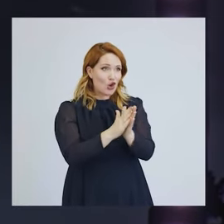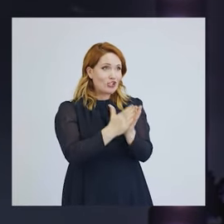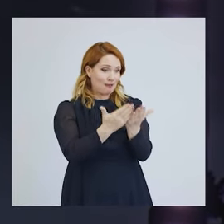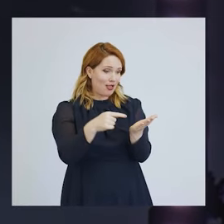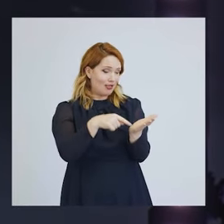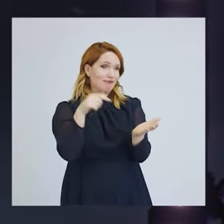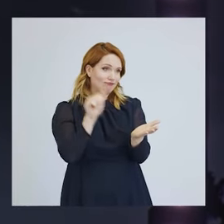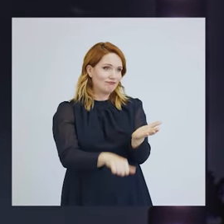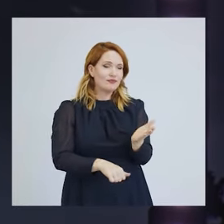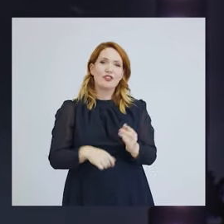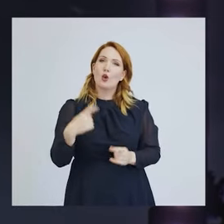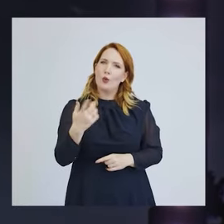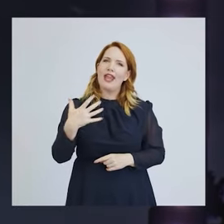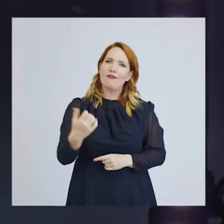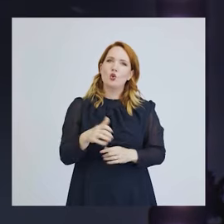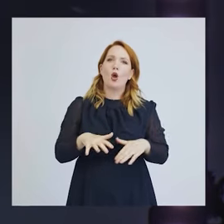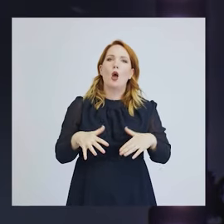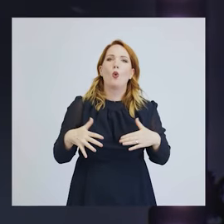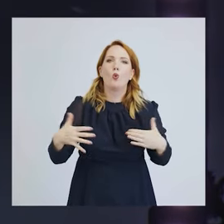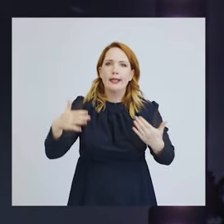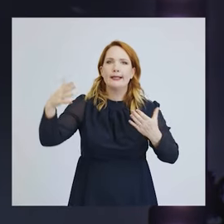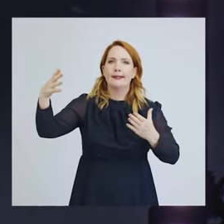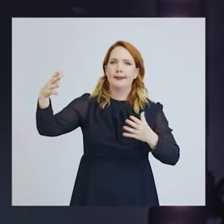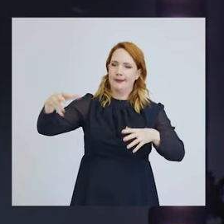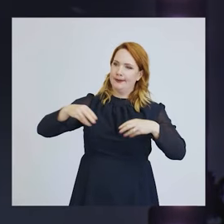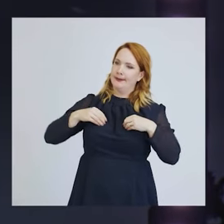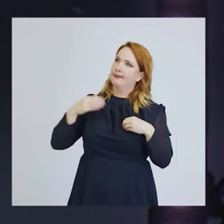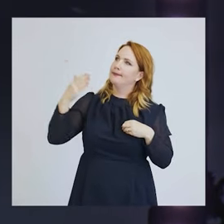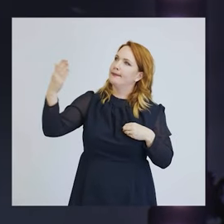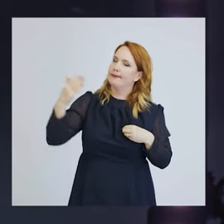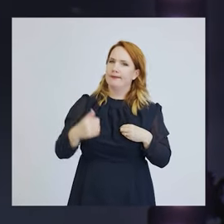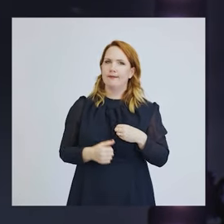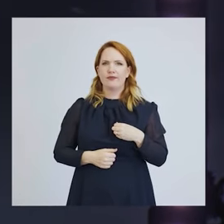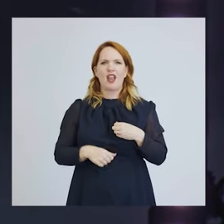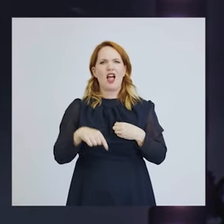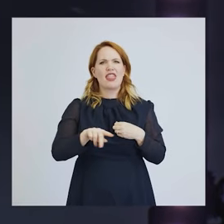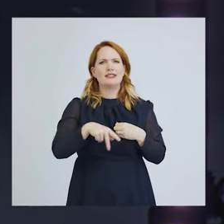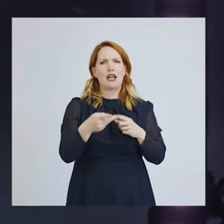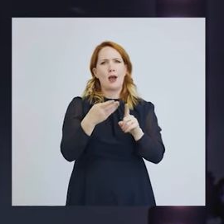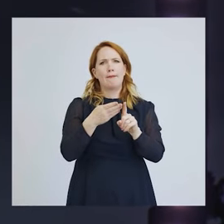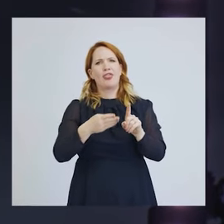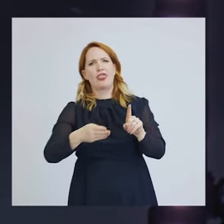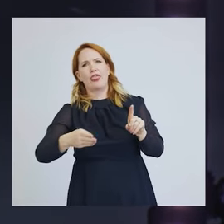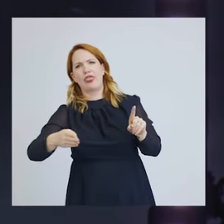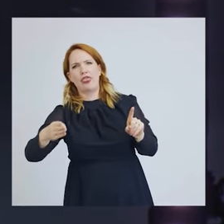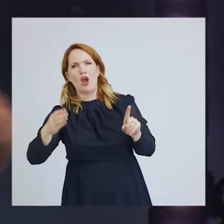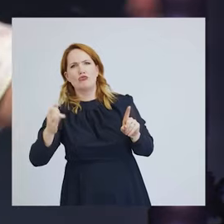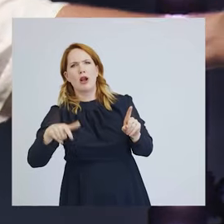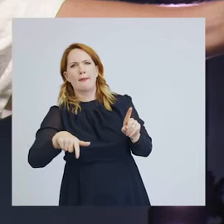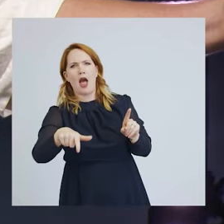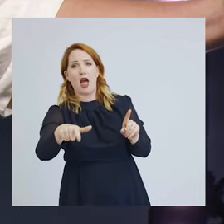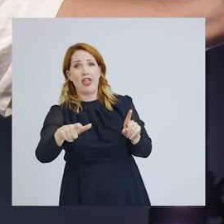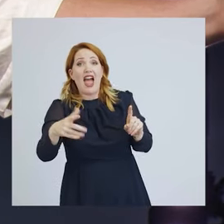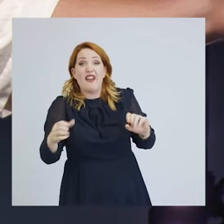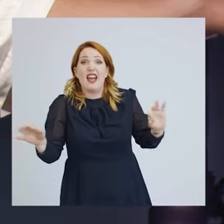the gospel. And that's the whole thing. We need to decide to come weak That was the thing that the prodigal son had. He came